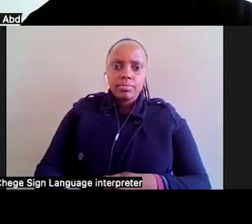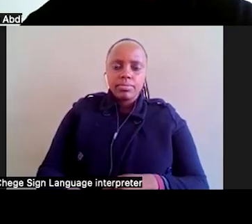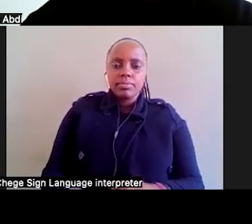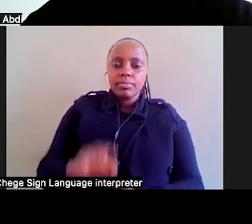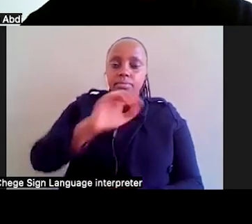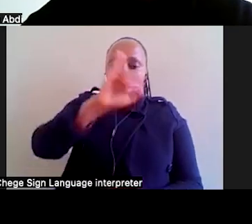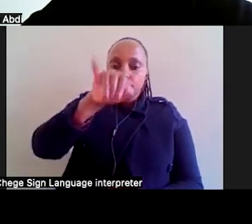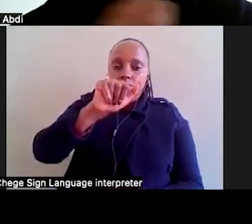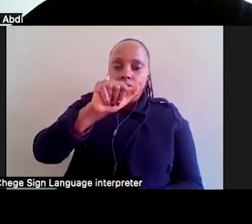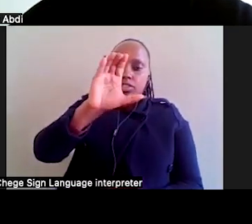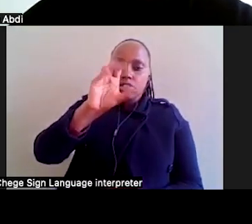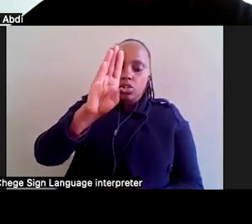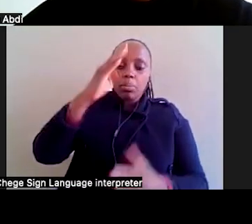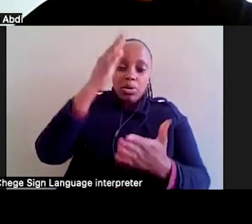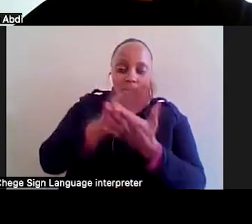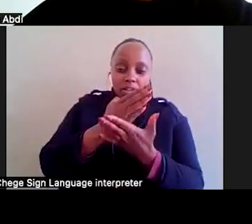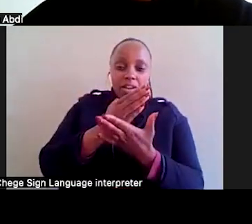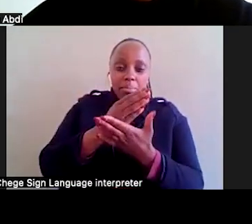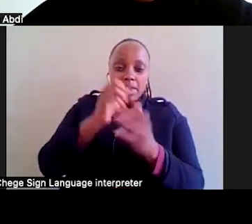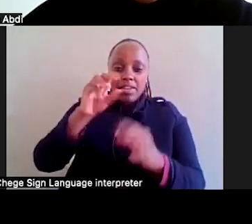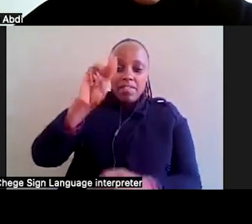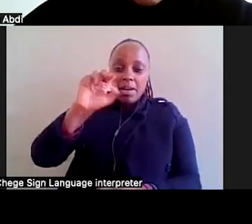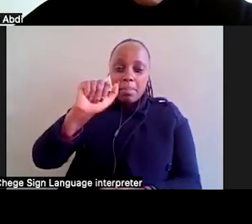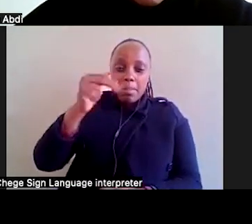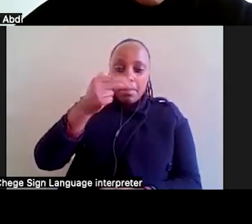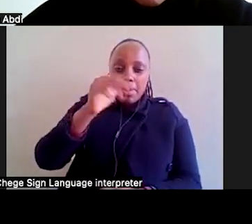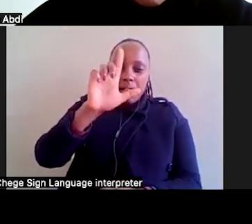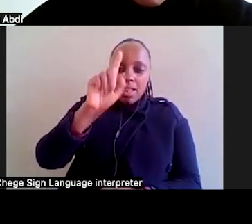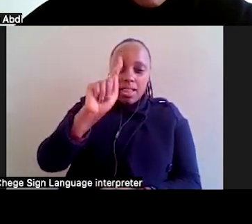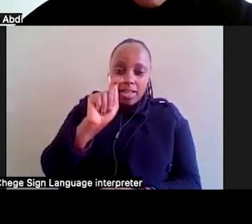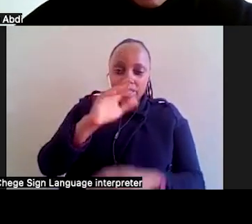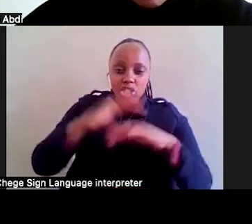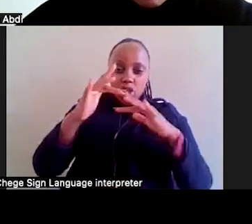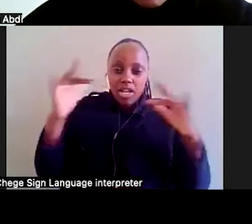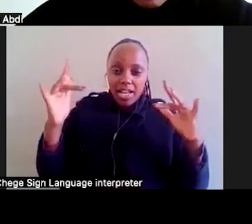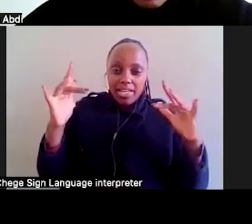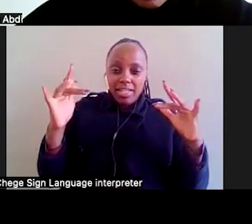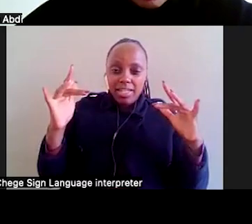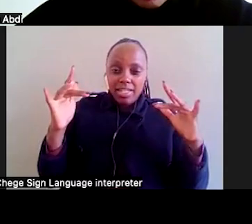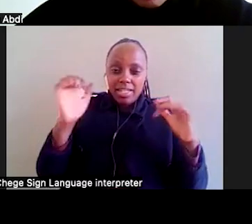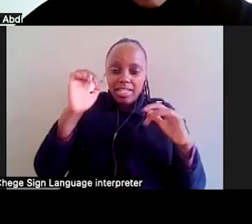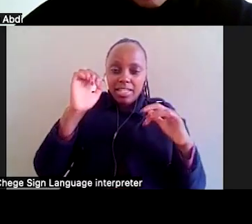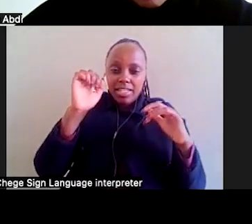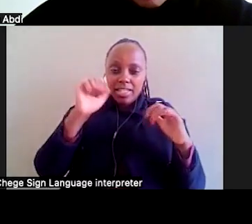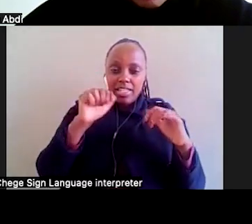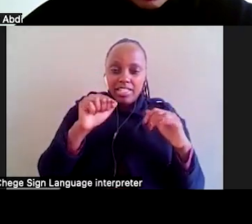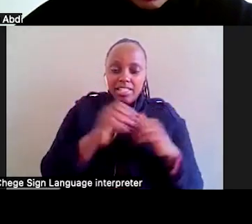Jacob, could you kindly confirm to me if Mallet is online? Okay, great.